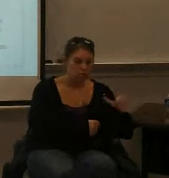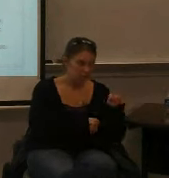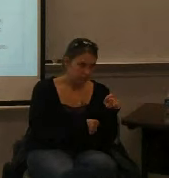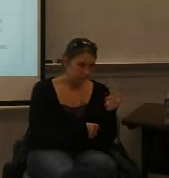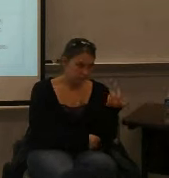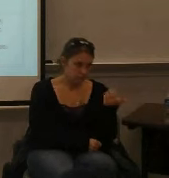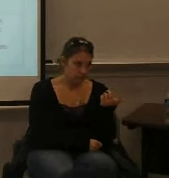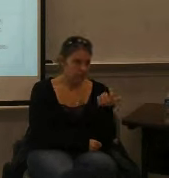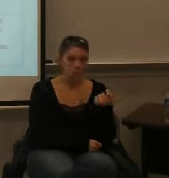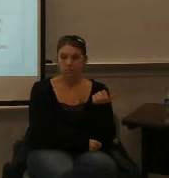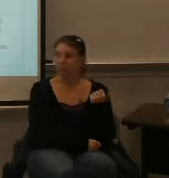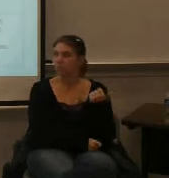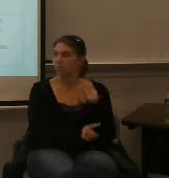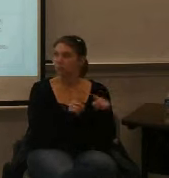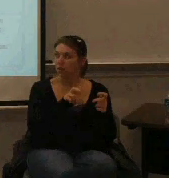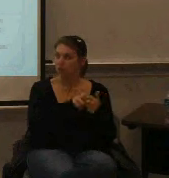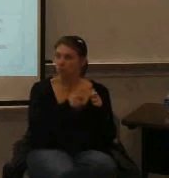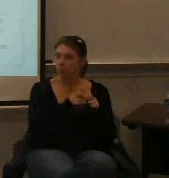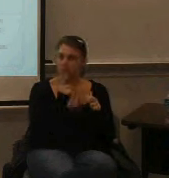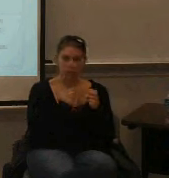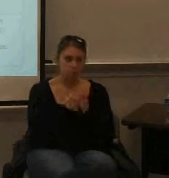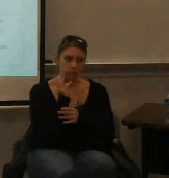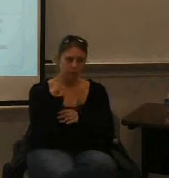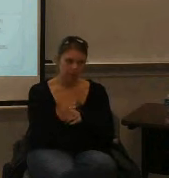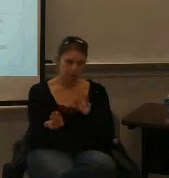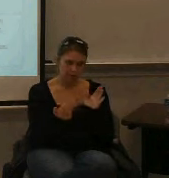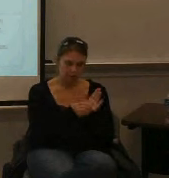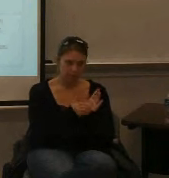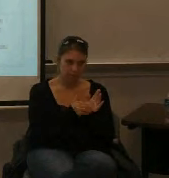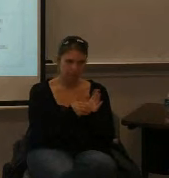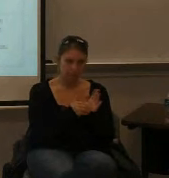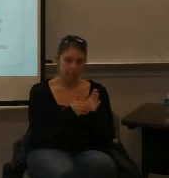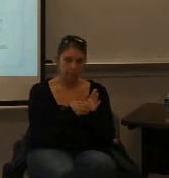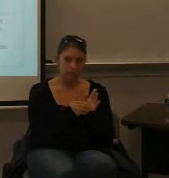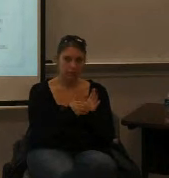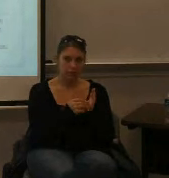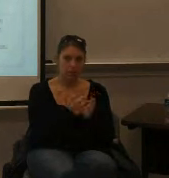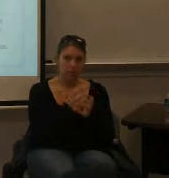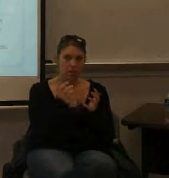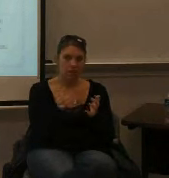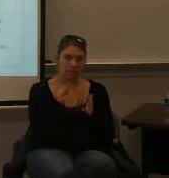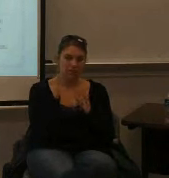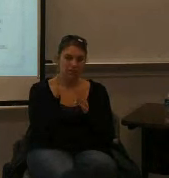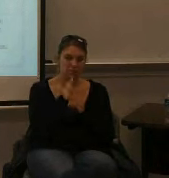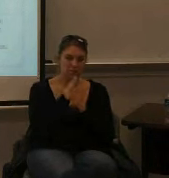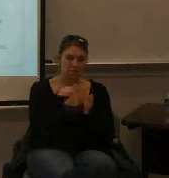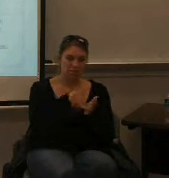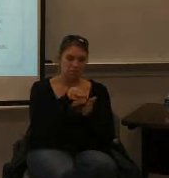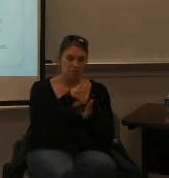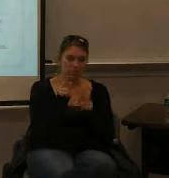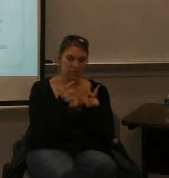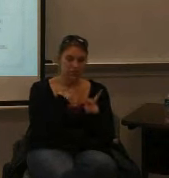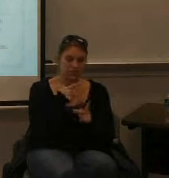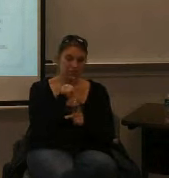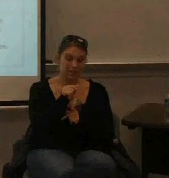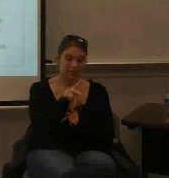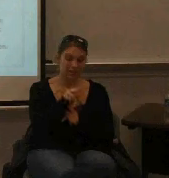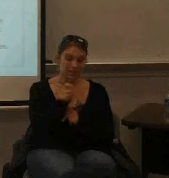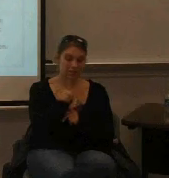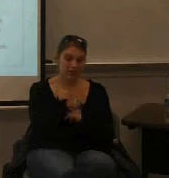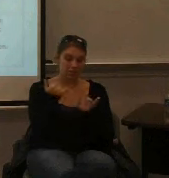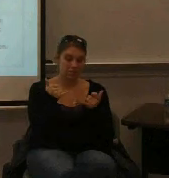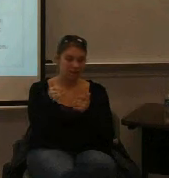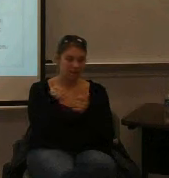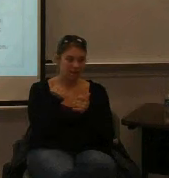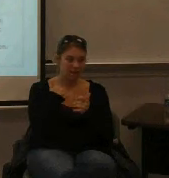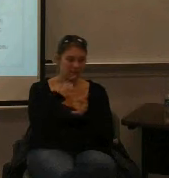it. But the problem is it just grows right back. In a lot of the upper Midwest, where people have lakes where they recreate, they